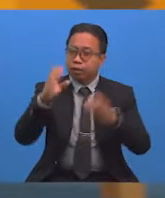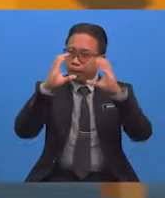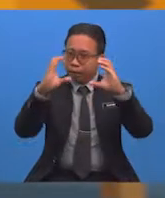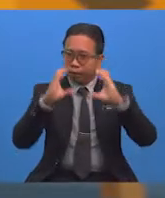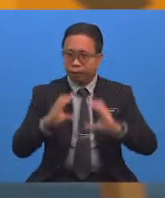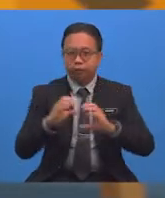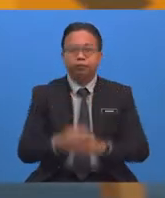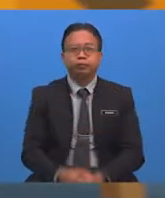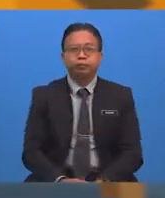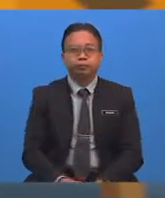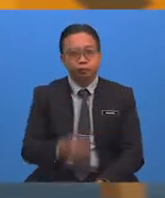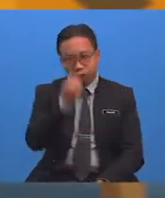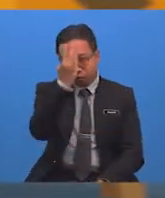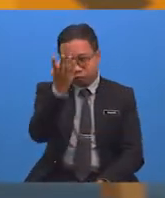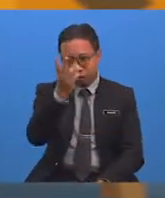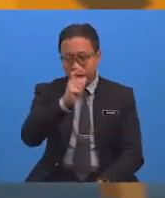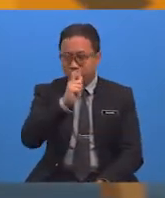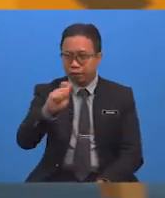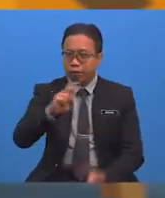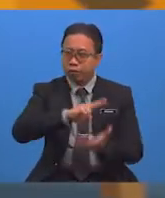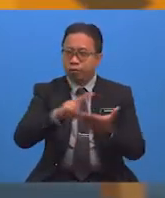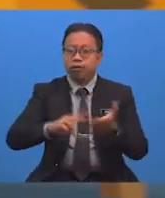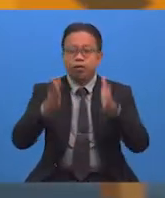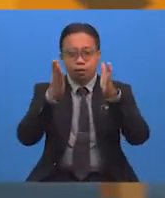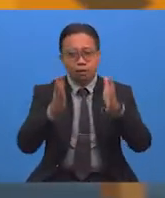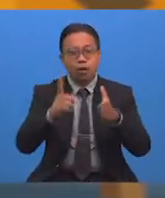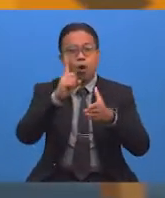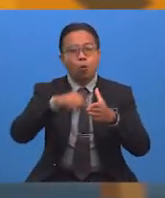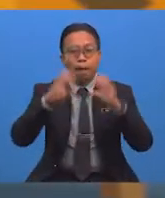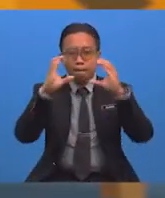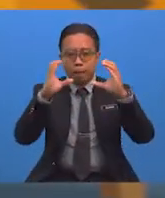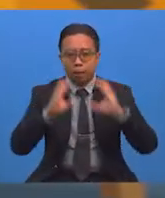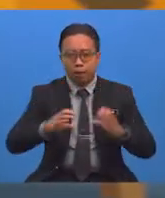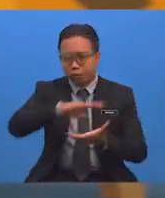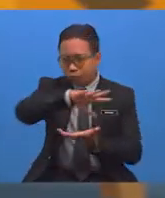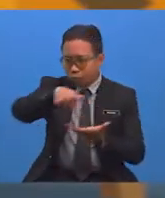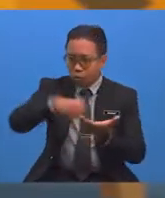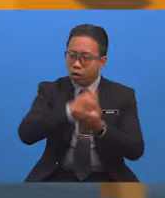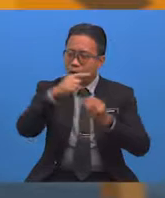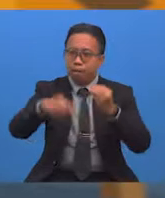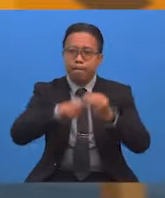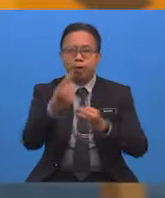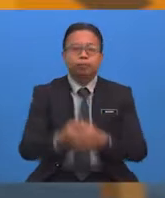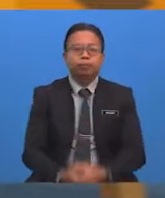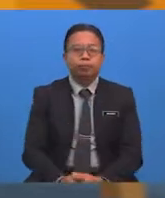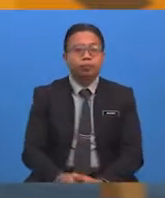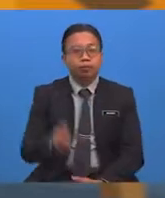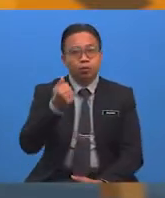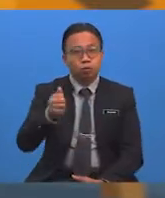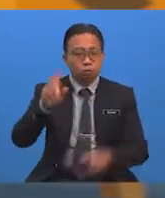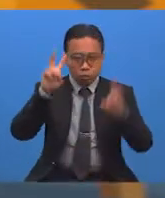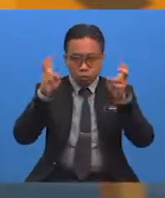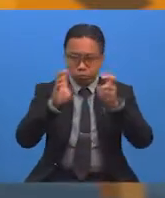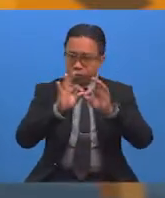paragraph. It tells the reader what the paragraph is all about. A good topic